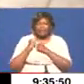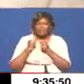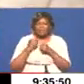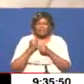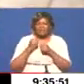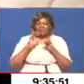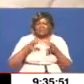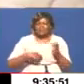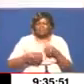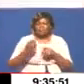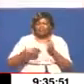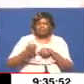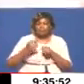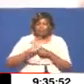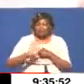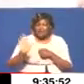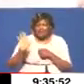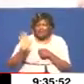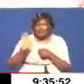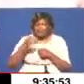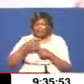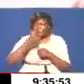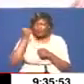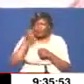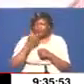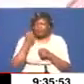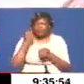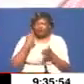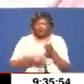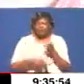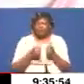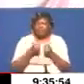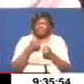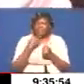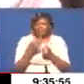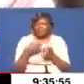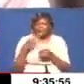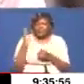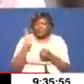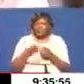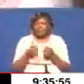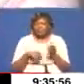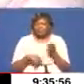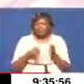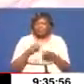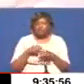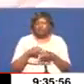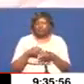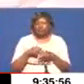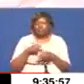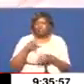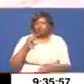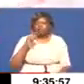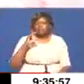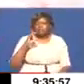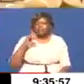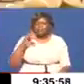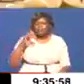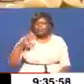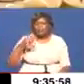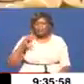their stocks to them due to better price, which is 300 shillings more than what the National Cereals and Produce Board depots are